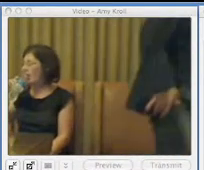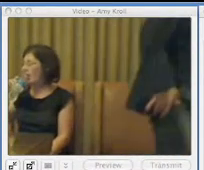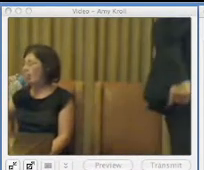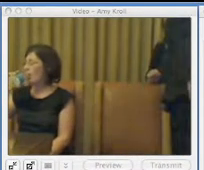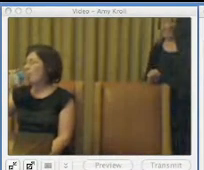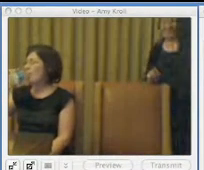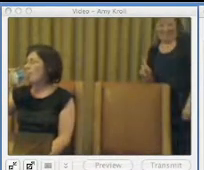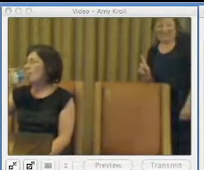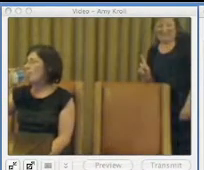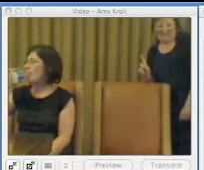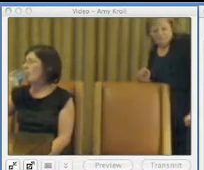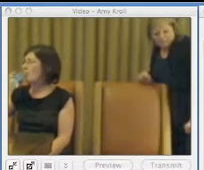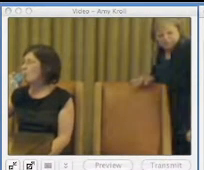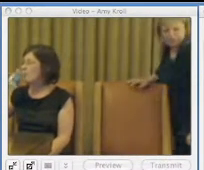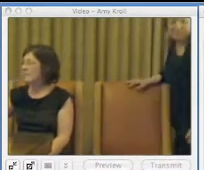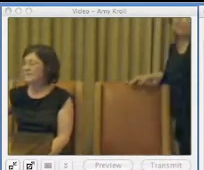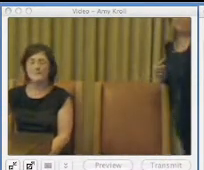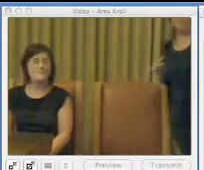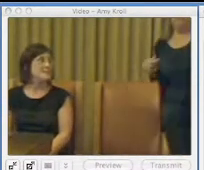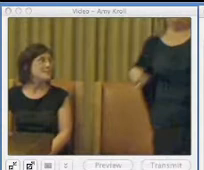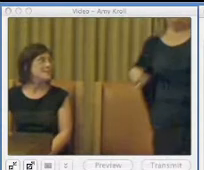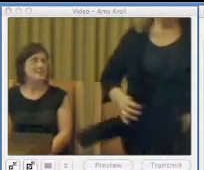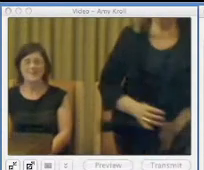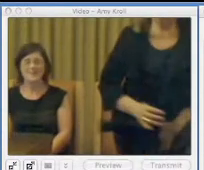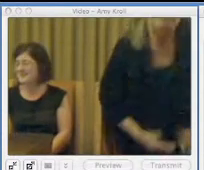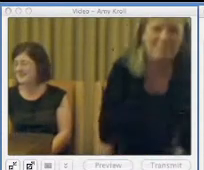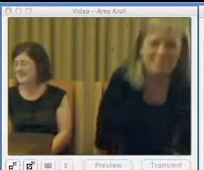Thank you. Our next question speaks to